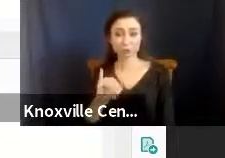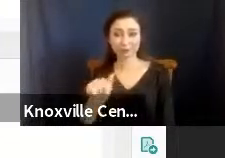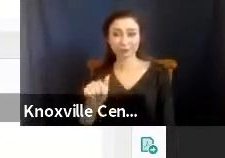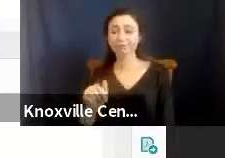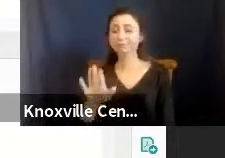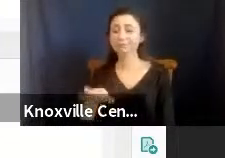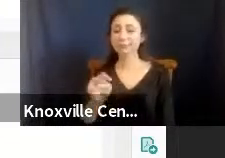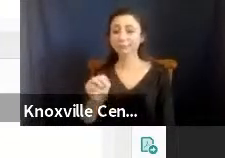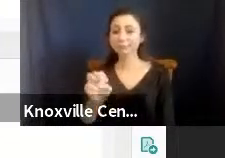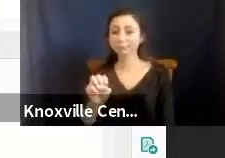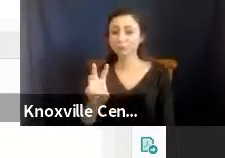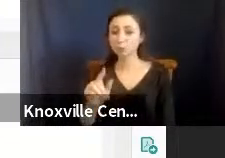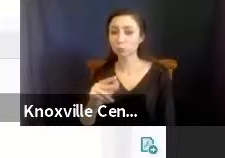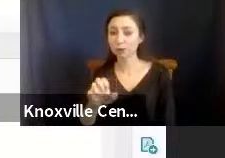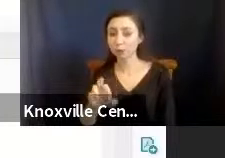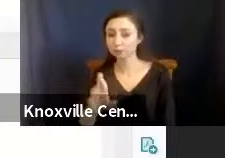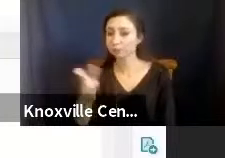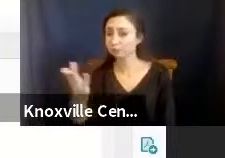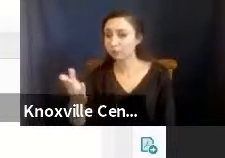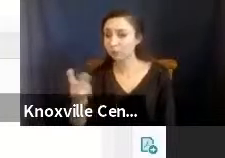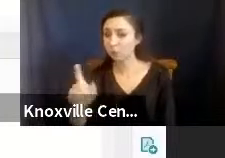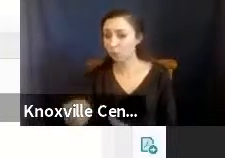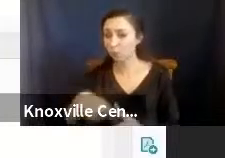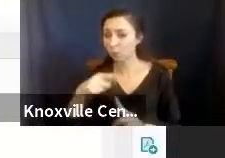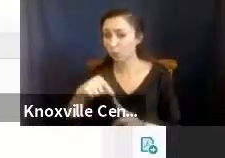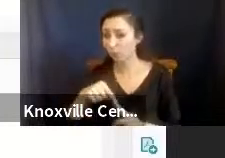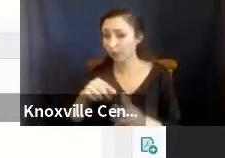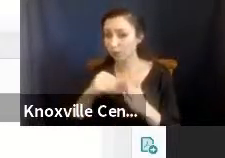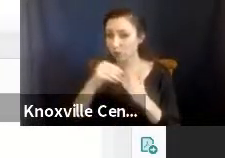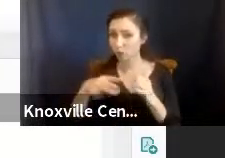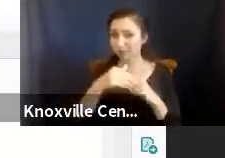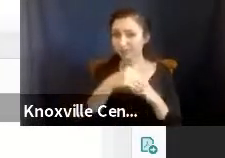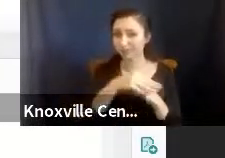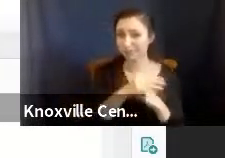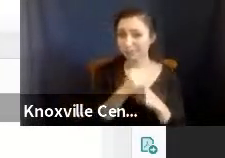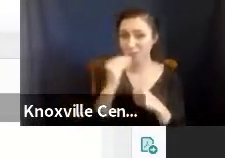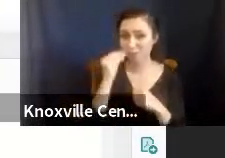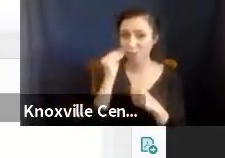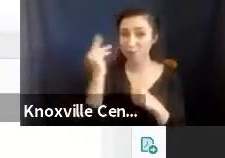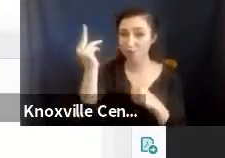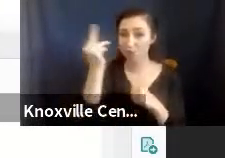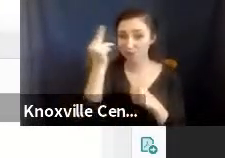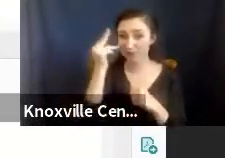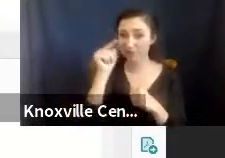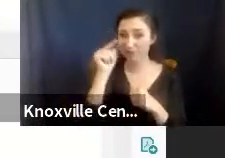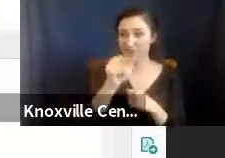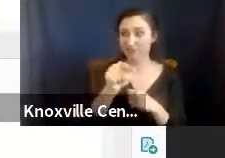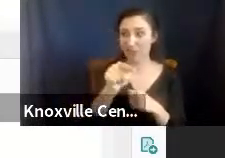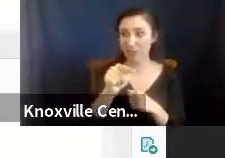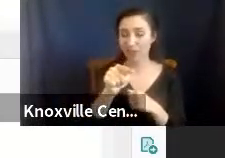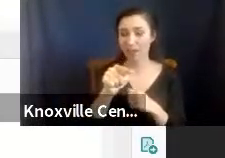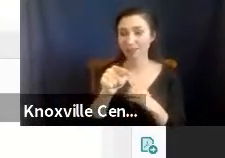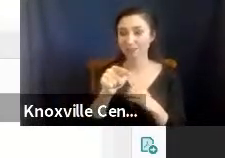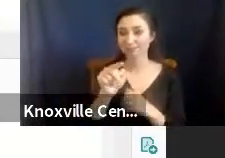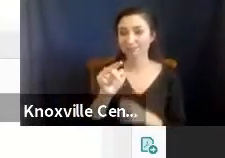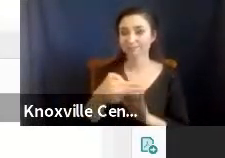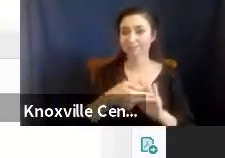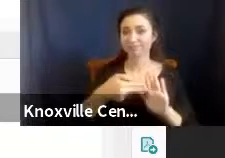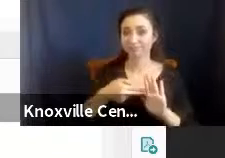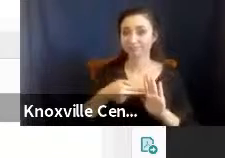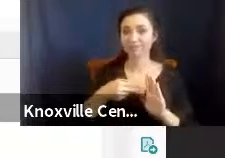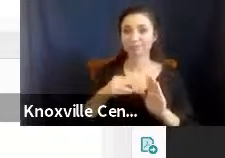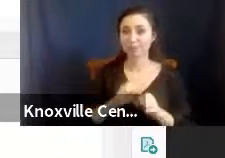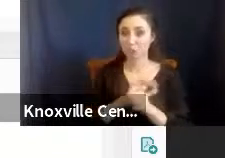Wagner, when a student is sent home either because they've been diagnosed with